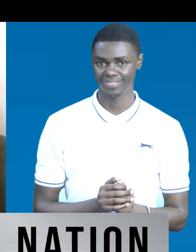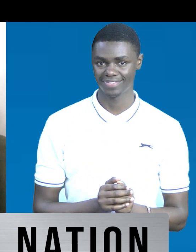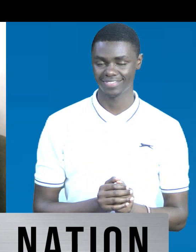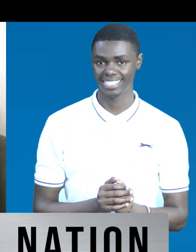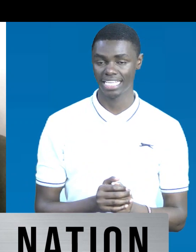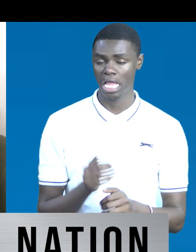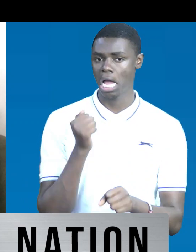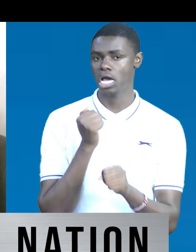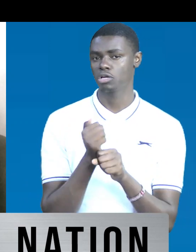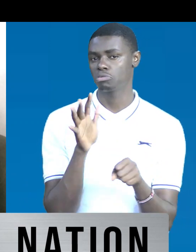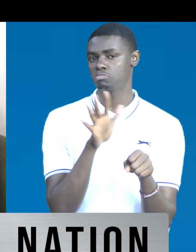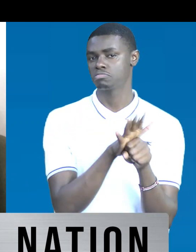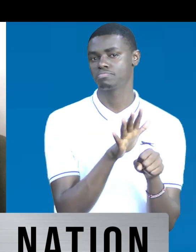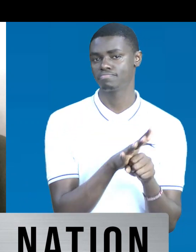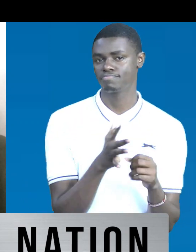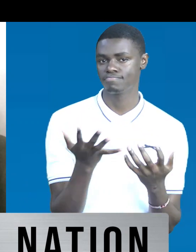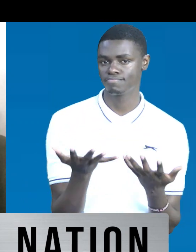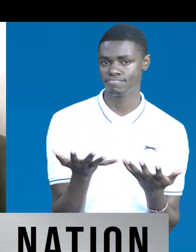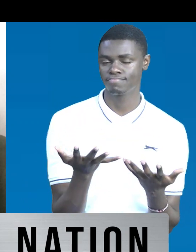I do a lot of